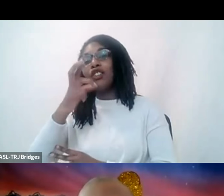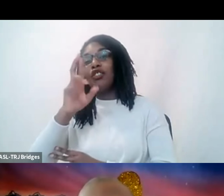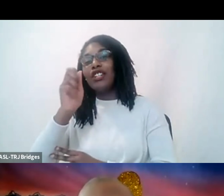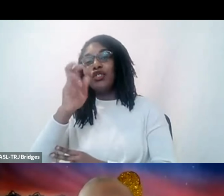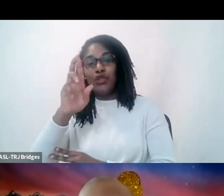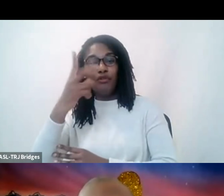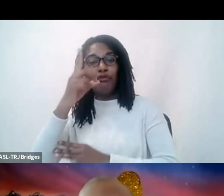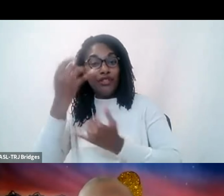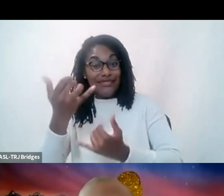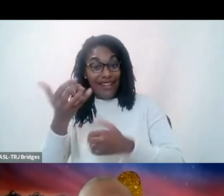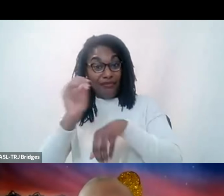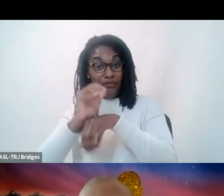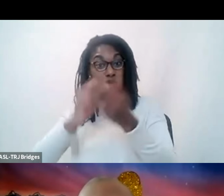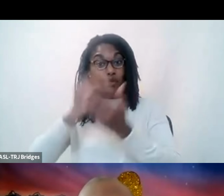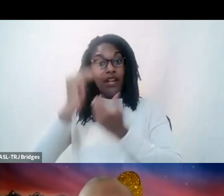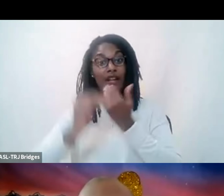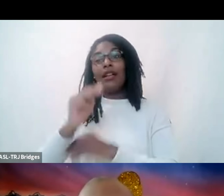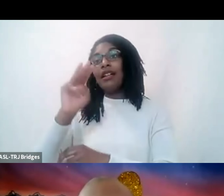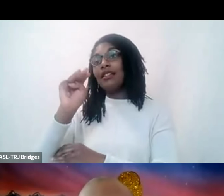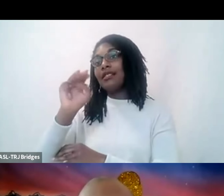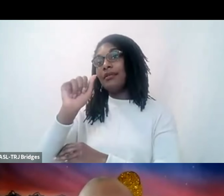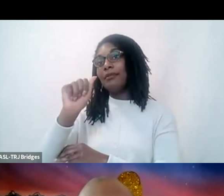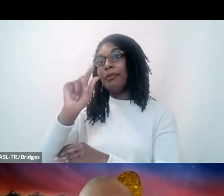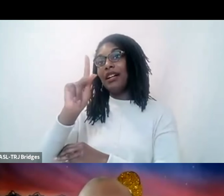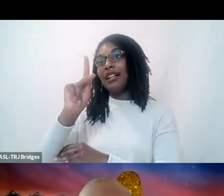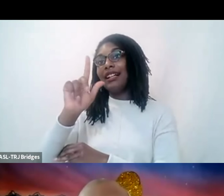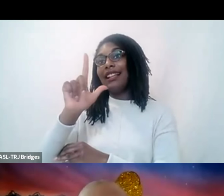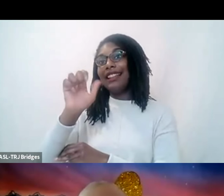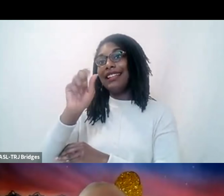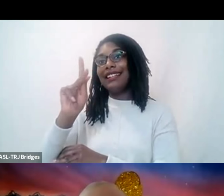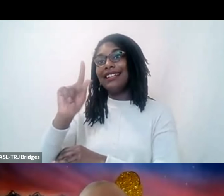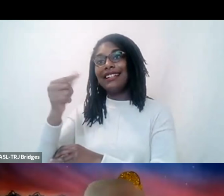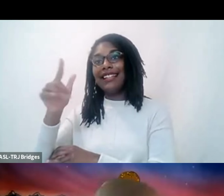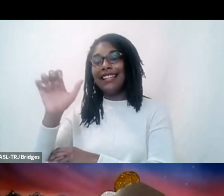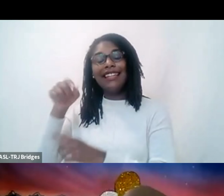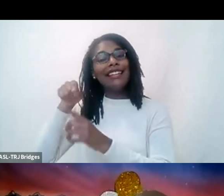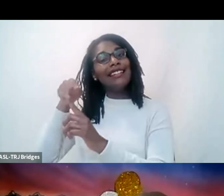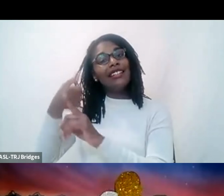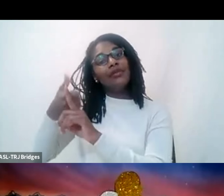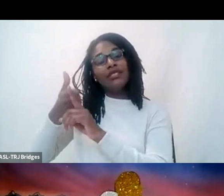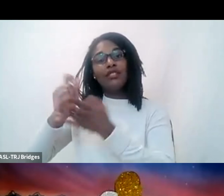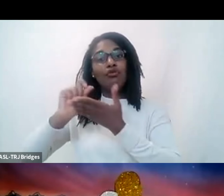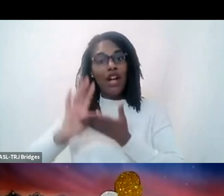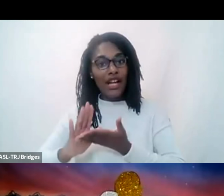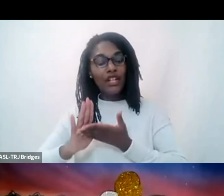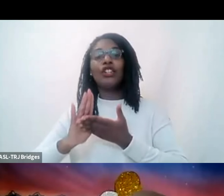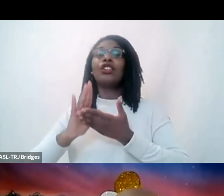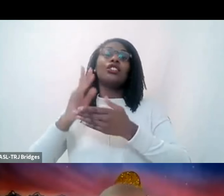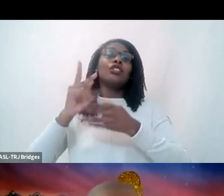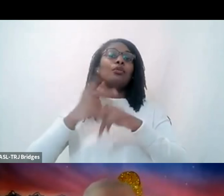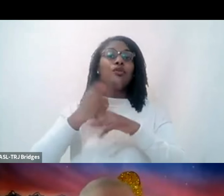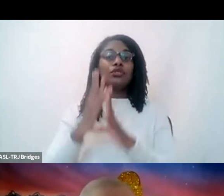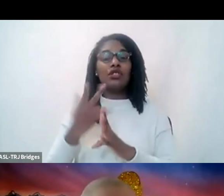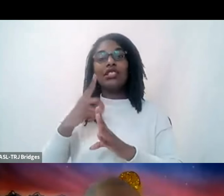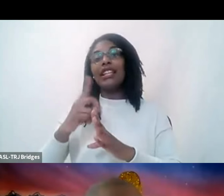moderator for tonight's program is Malik Lee. He's a DC-based curator, writer, and cultural worker. Malik obtained his MA